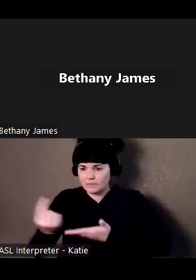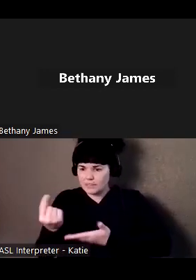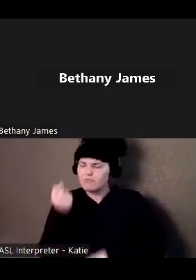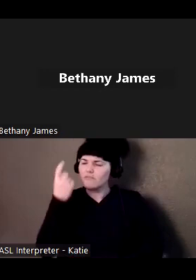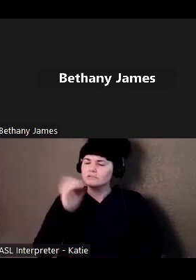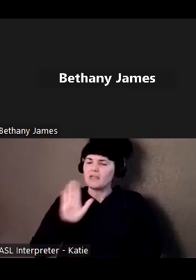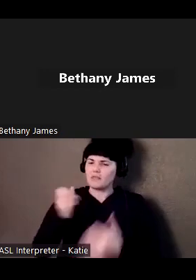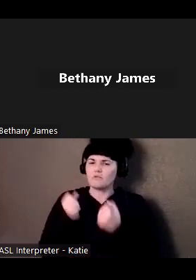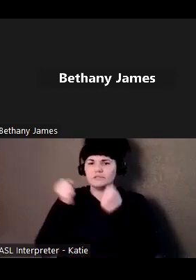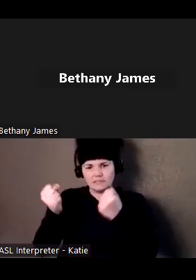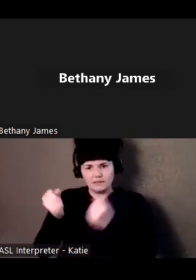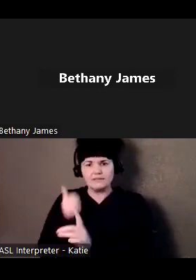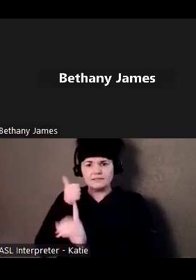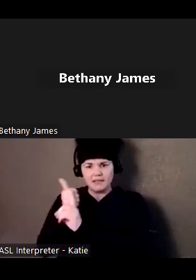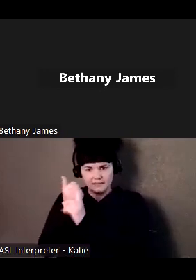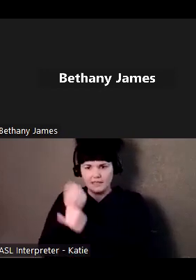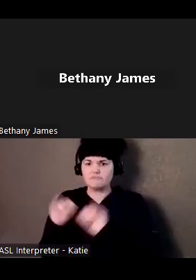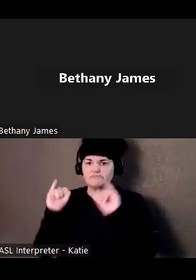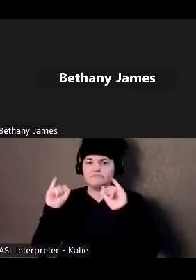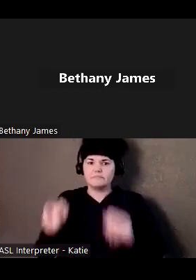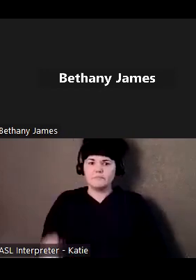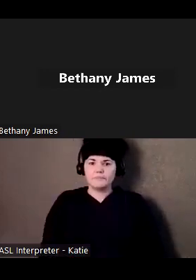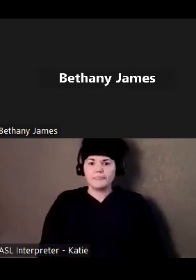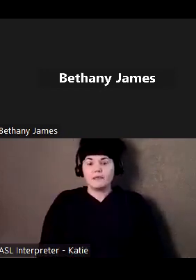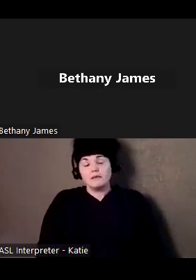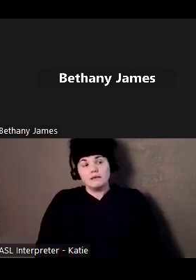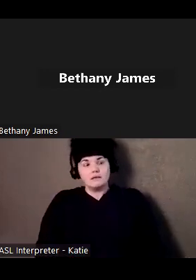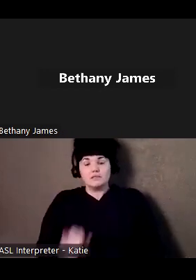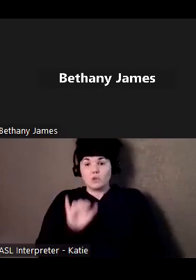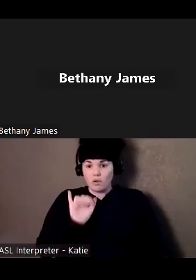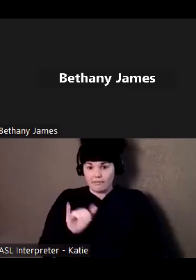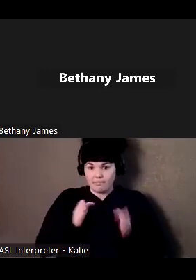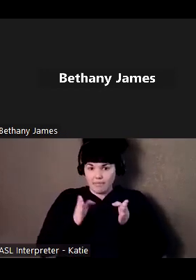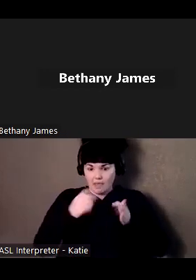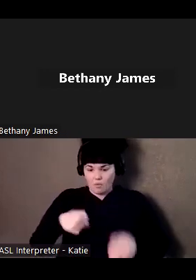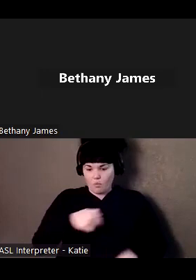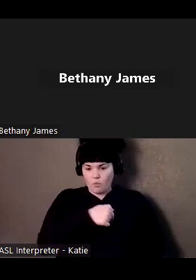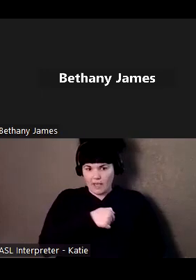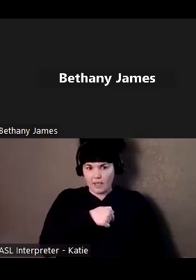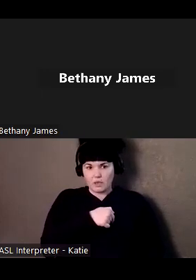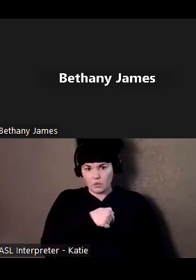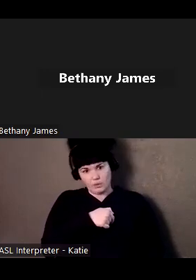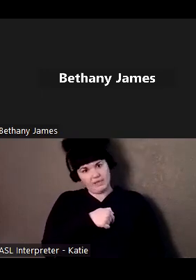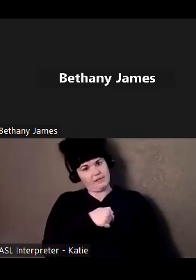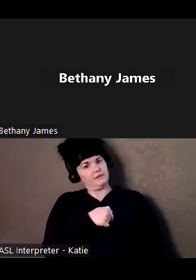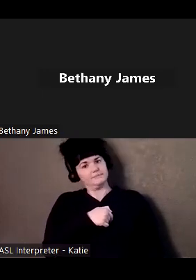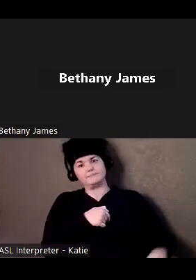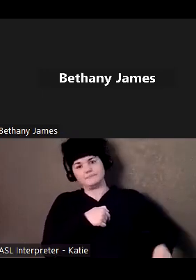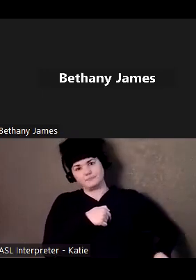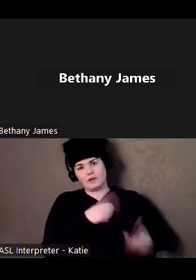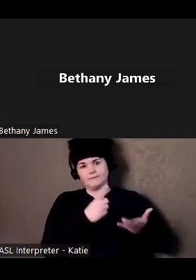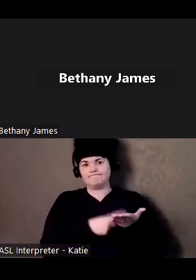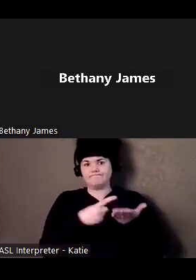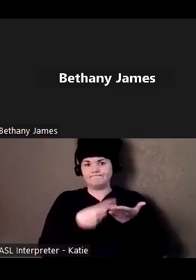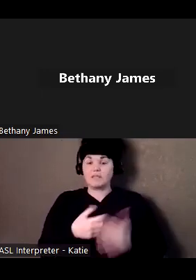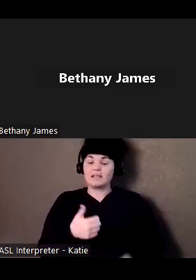self-efficacy? So in that sense, what we're doing here today is extending material on self-efficacy and